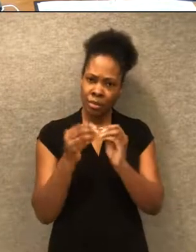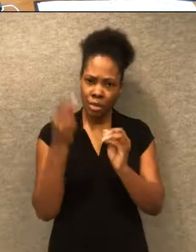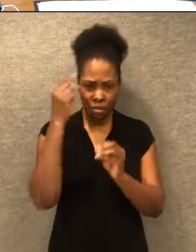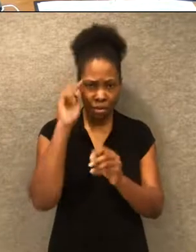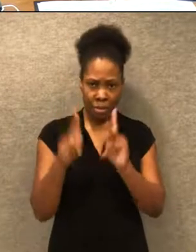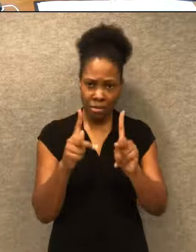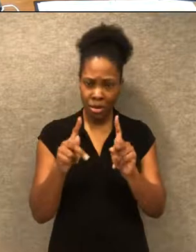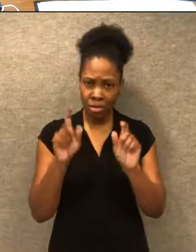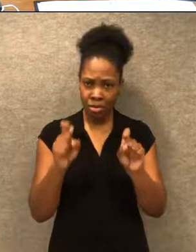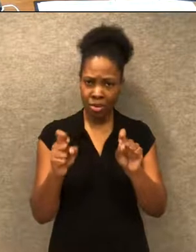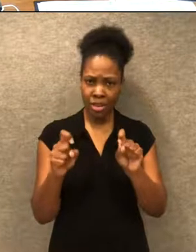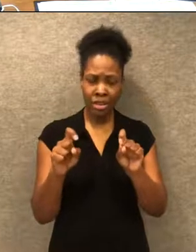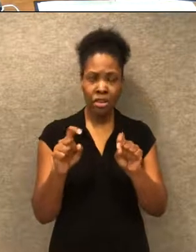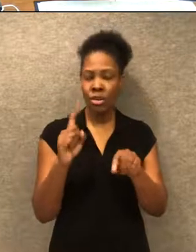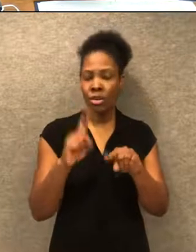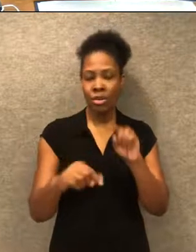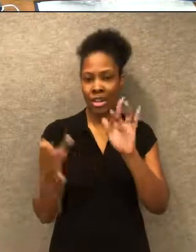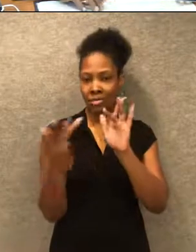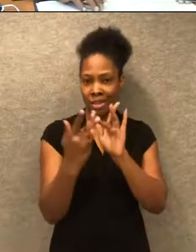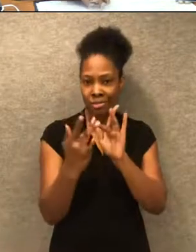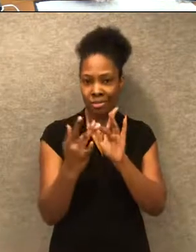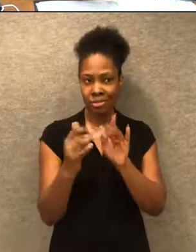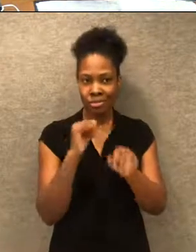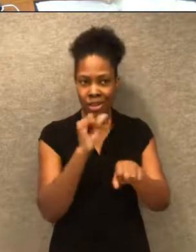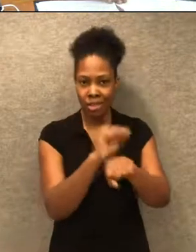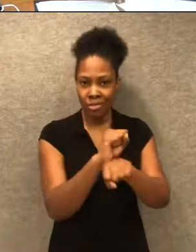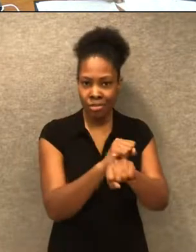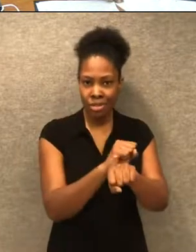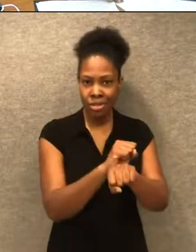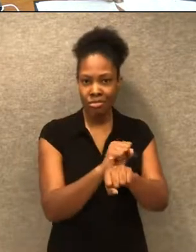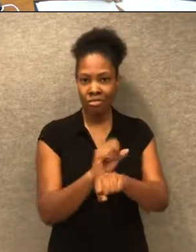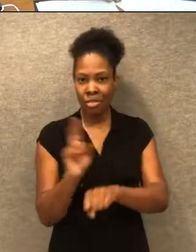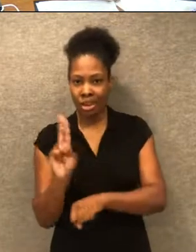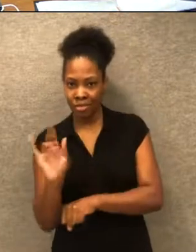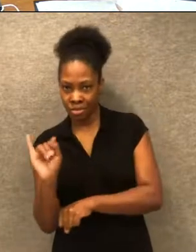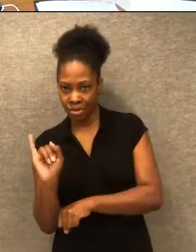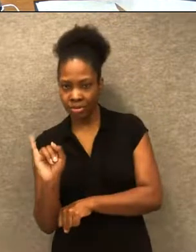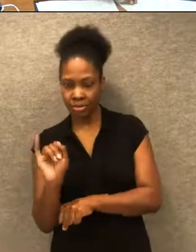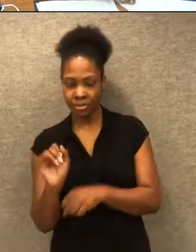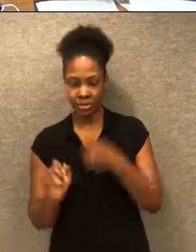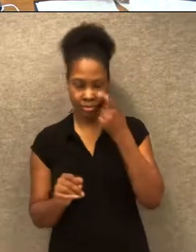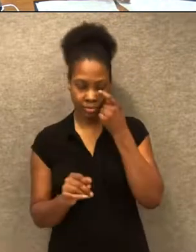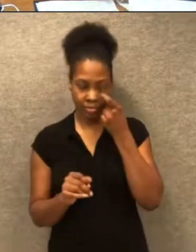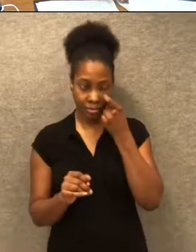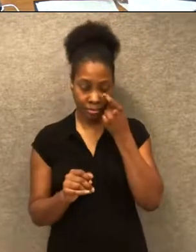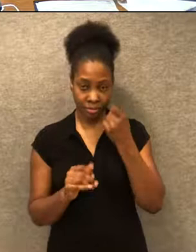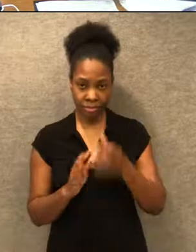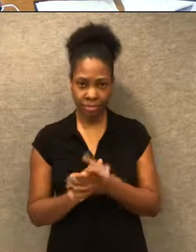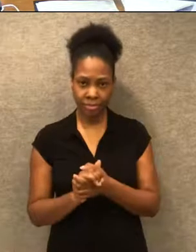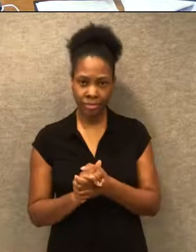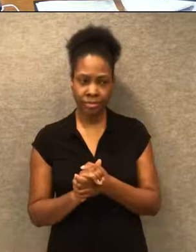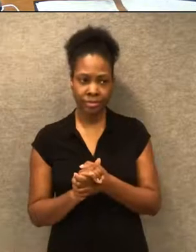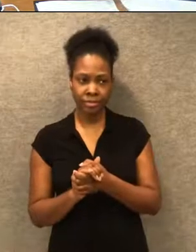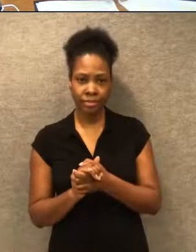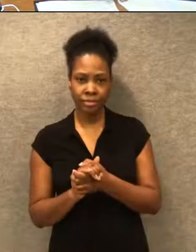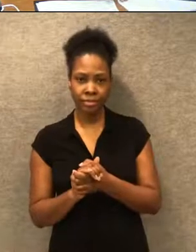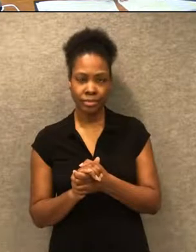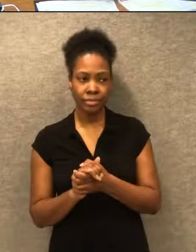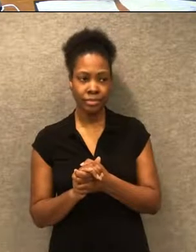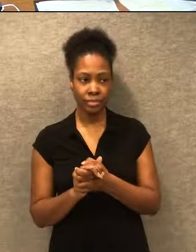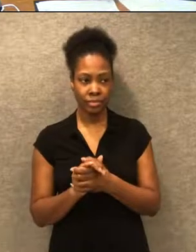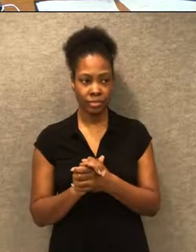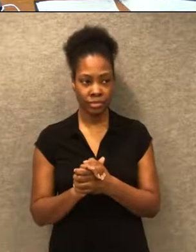get in touch with unemployment, Mayor. Could you please give that number out? And I'm also getting, what number do people call about the fireworks